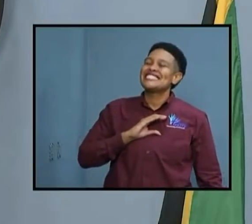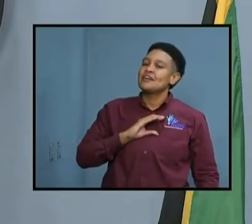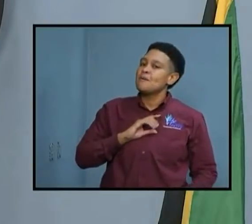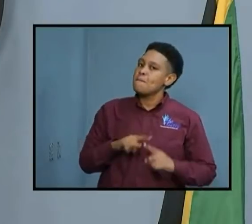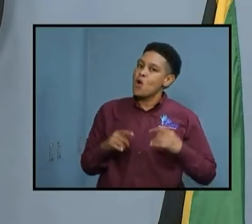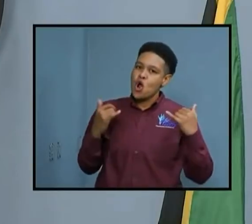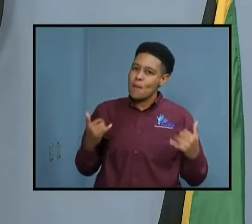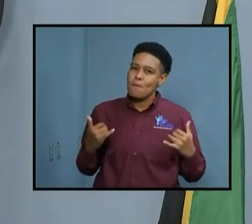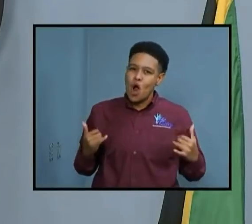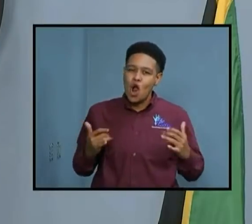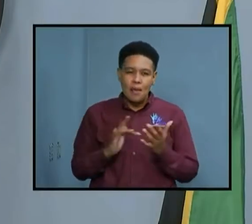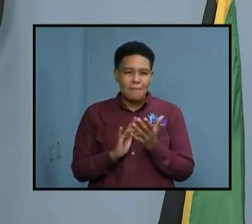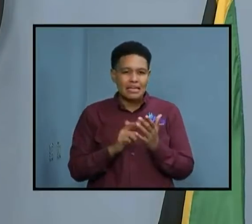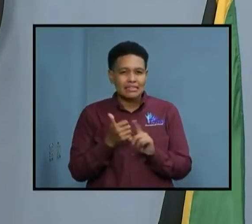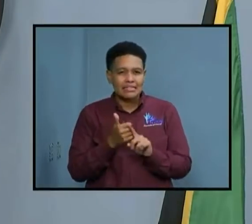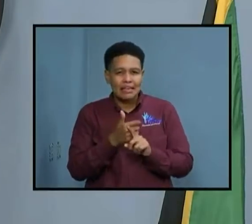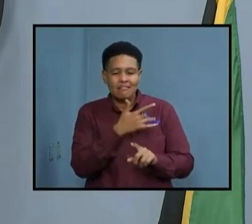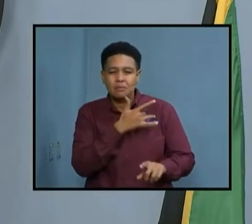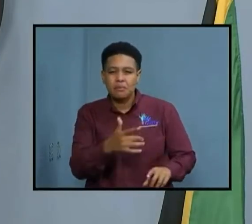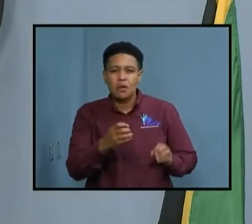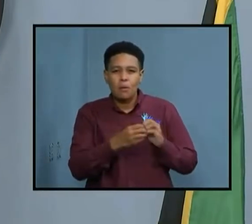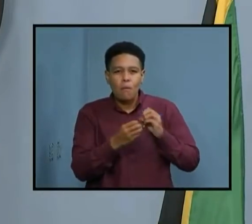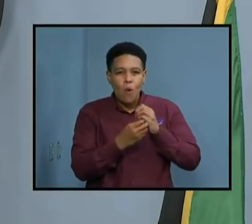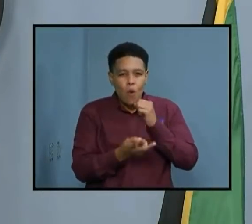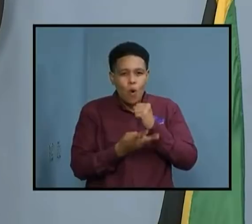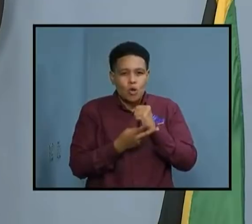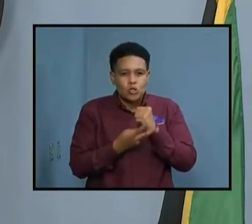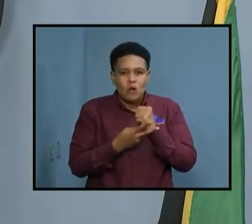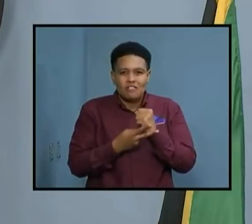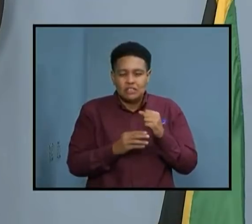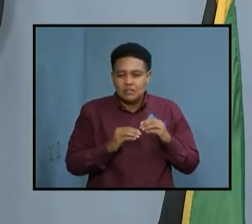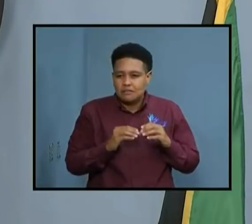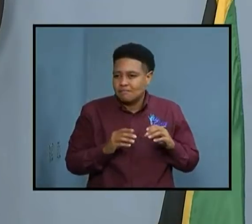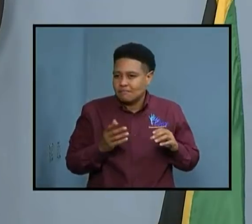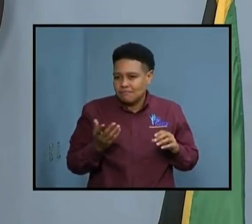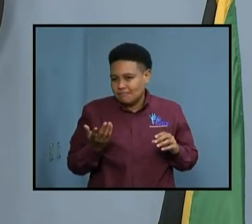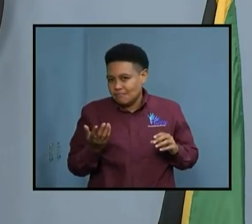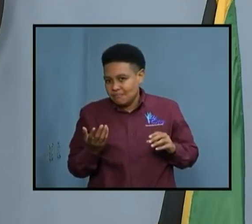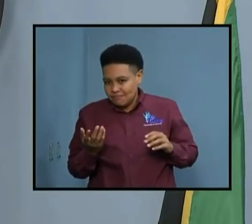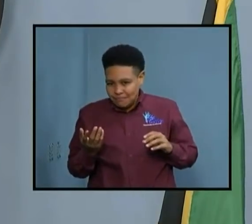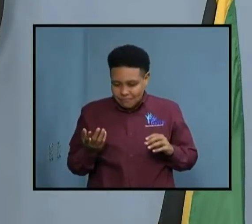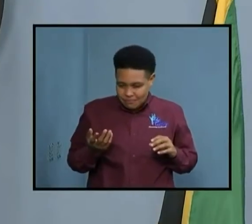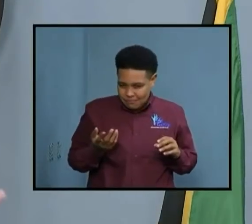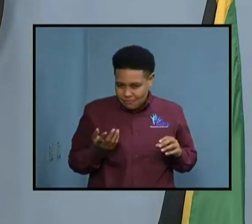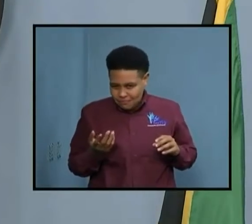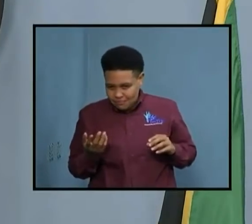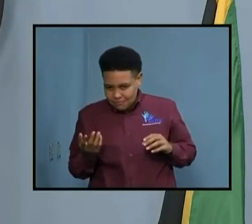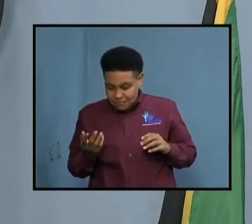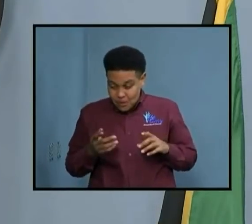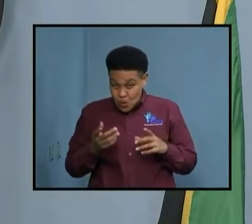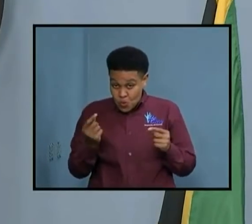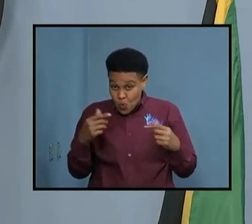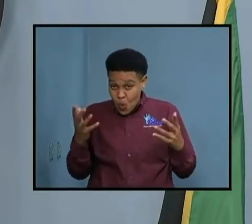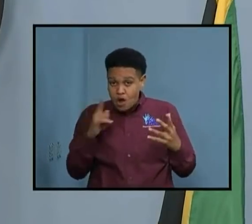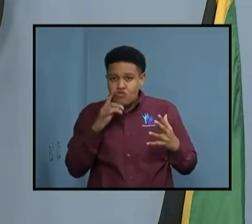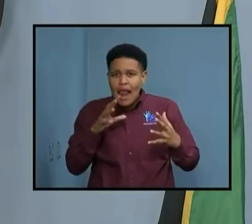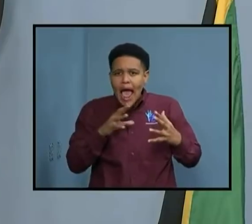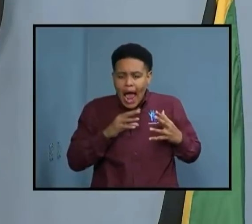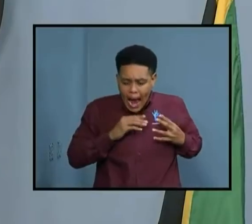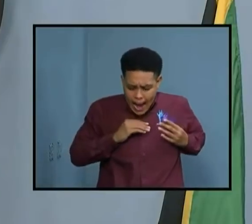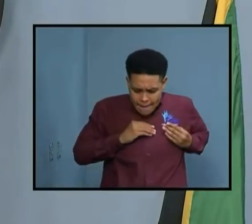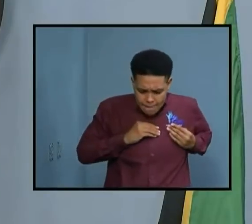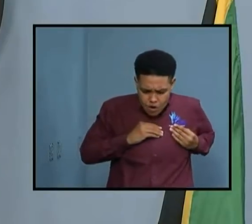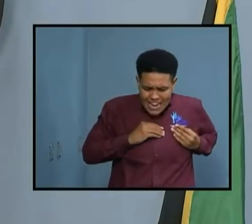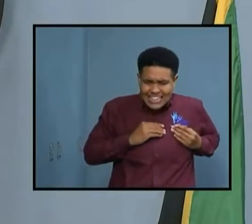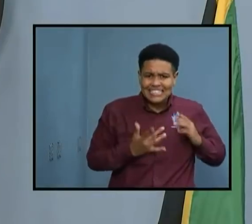modern medicine tends to be very conservative to the extent that they embrace a technology that